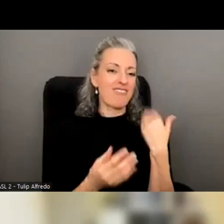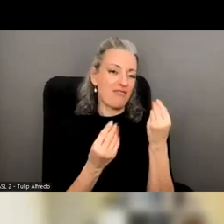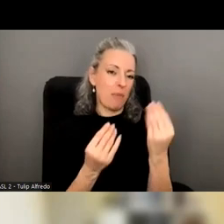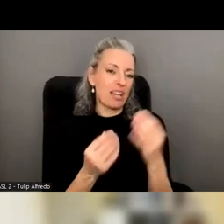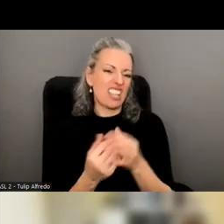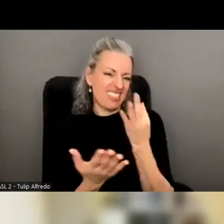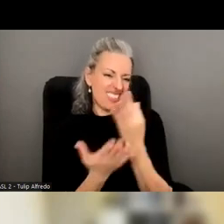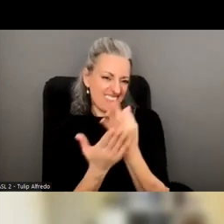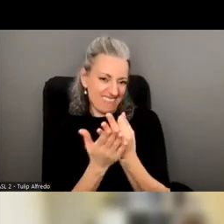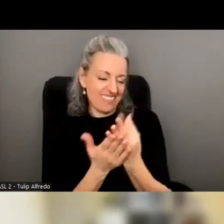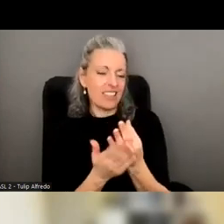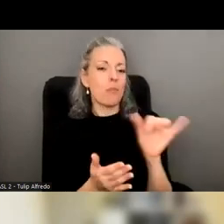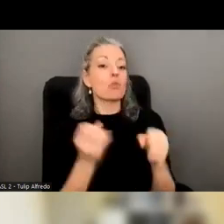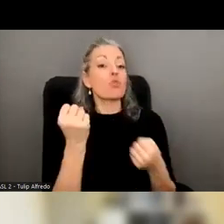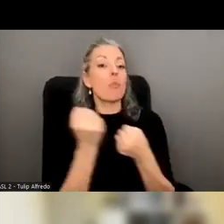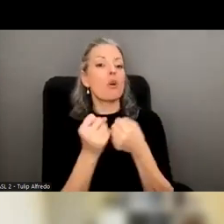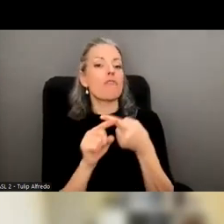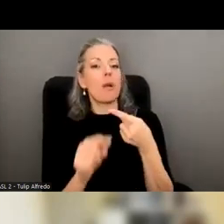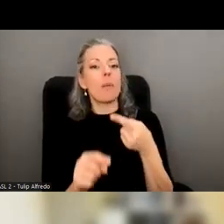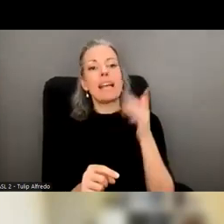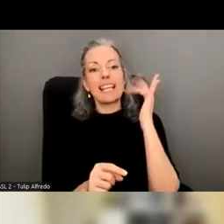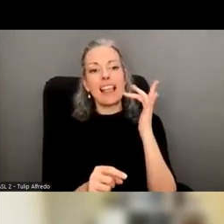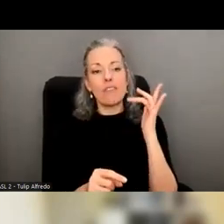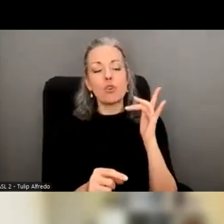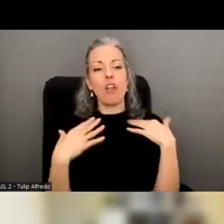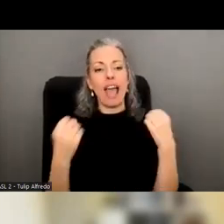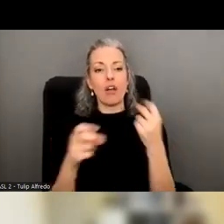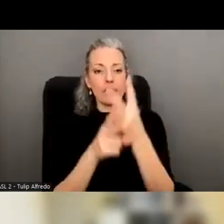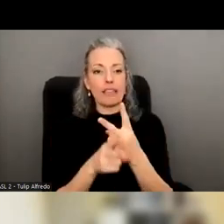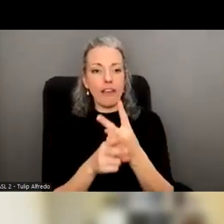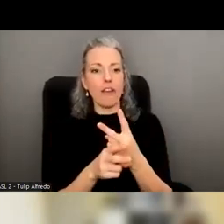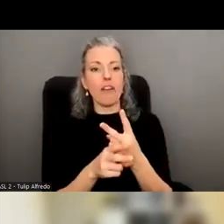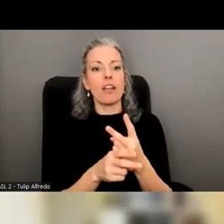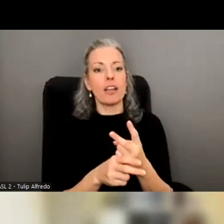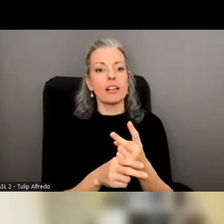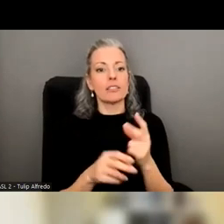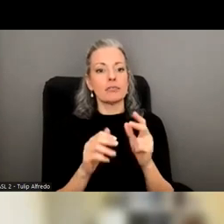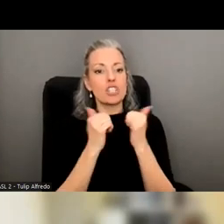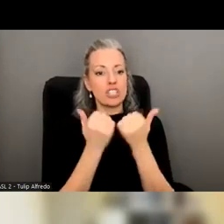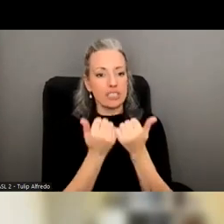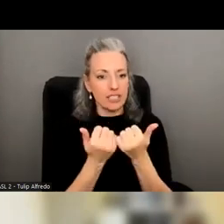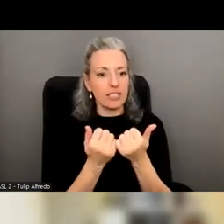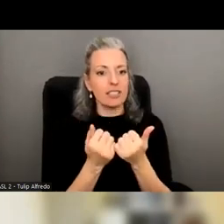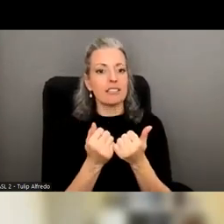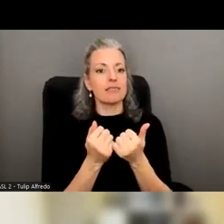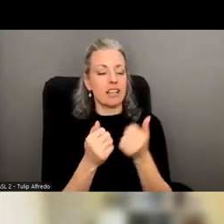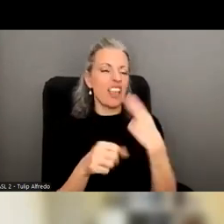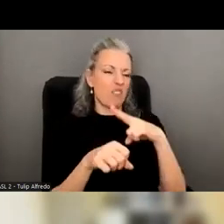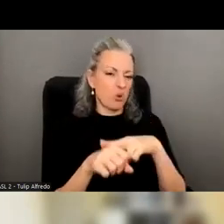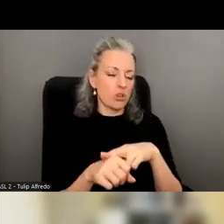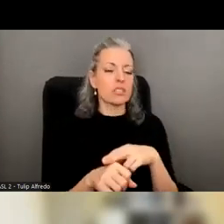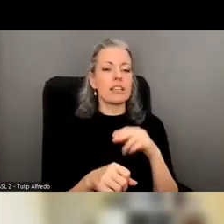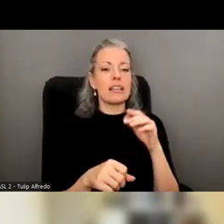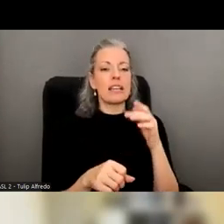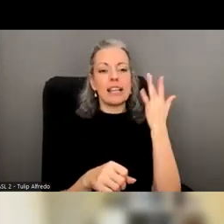we're fortunate to have support from the California Healthcare Foundation, MetaFund, and the SCAN Foundation. And of course, the California Department of Aging and all of